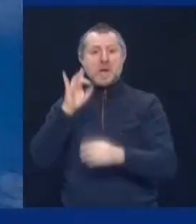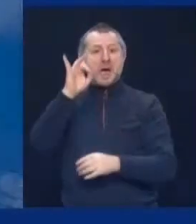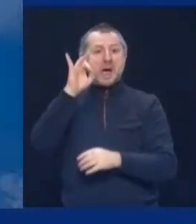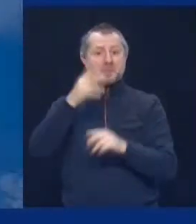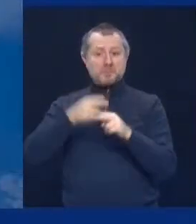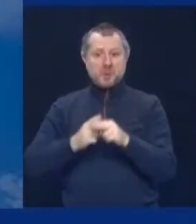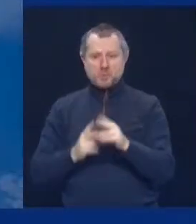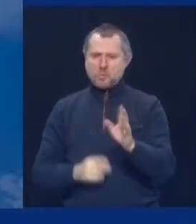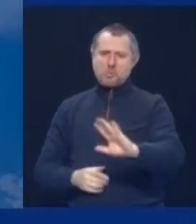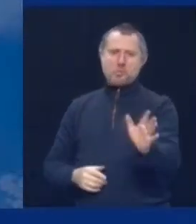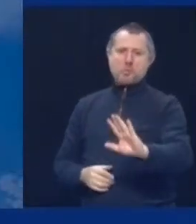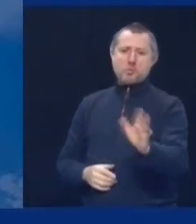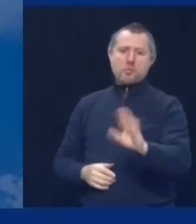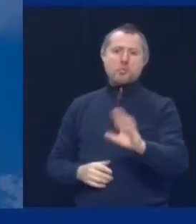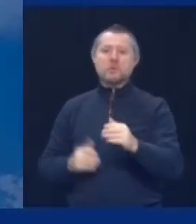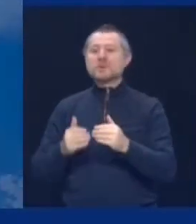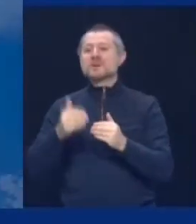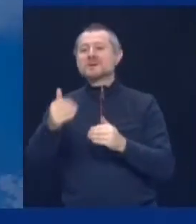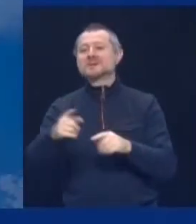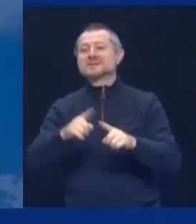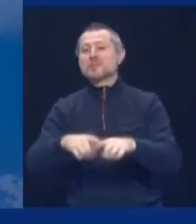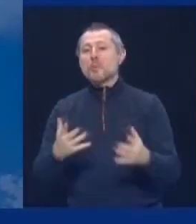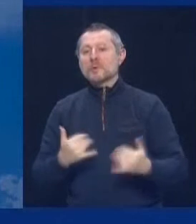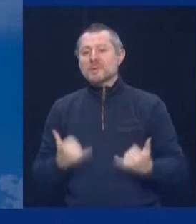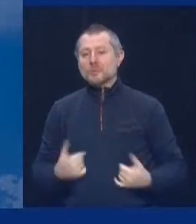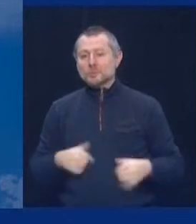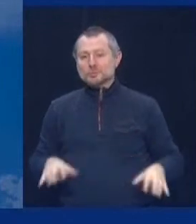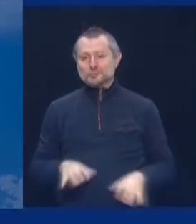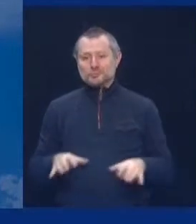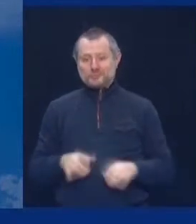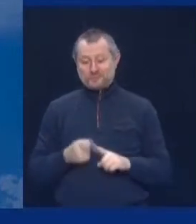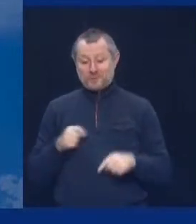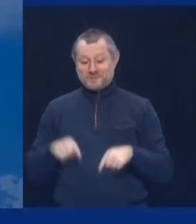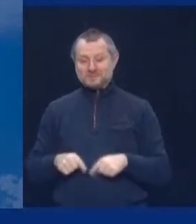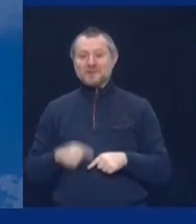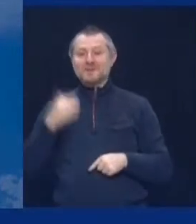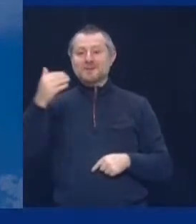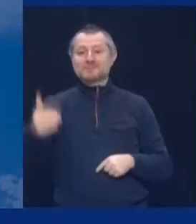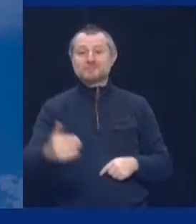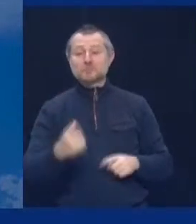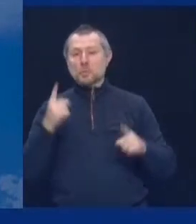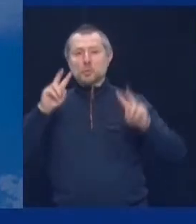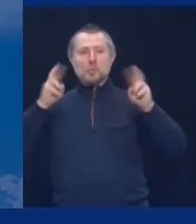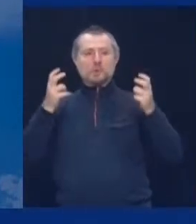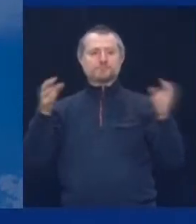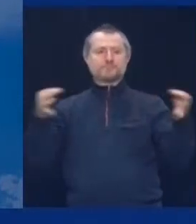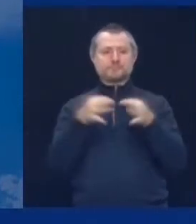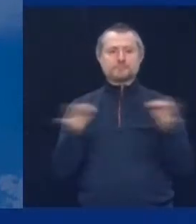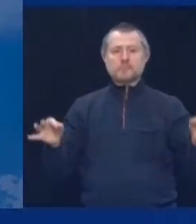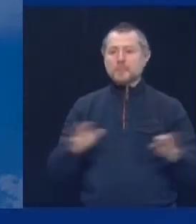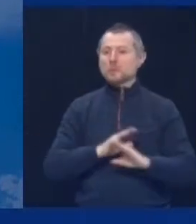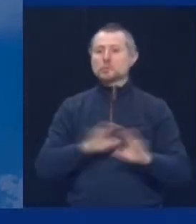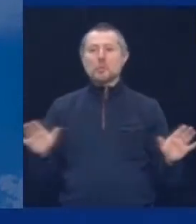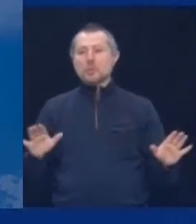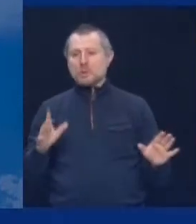where we are. There's a great quote. Don't speculate about the future.